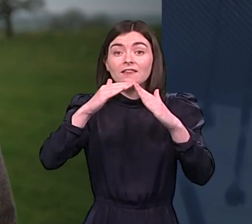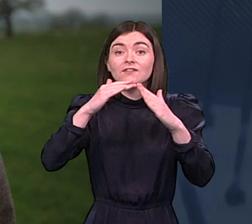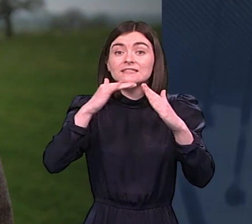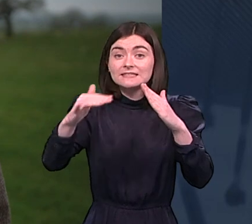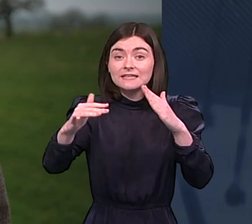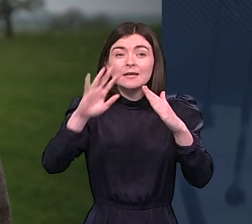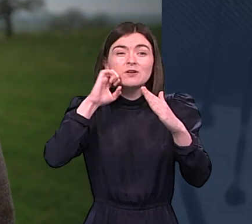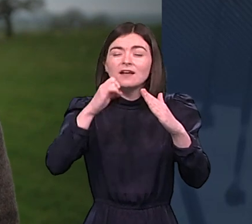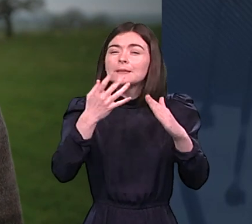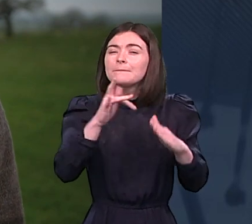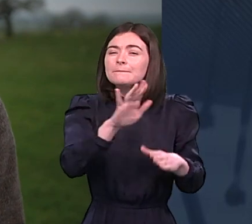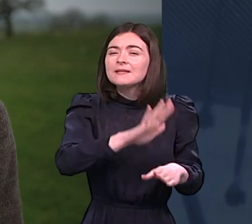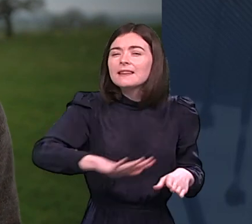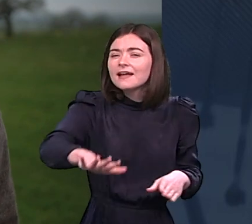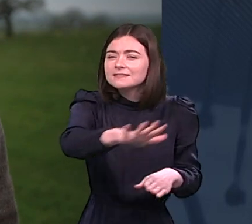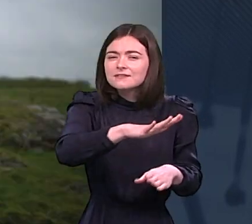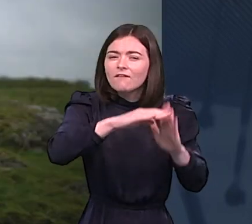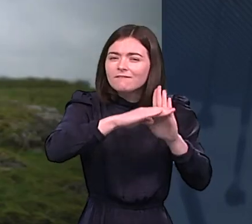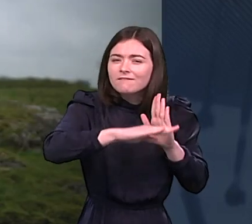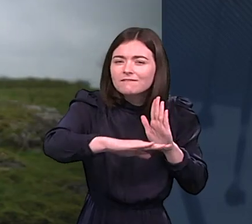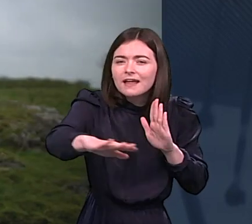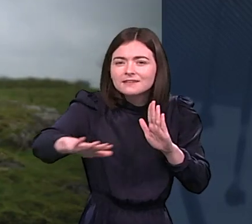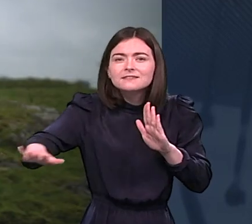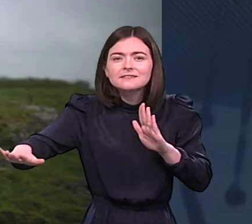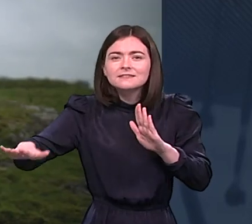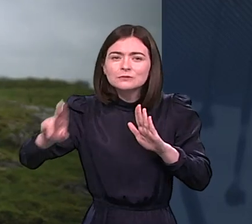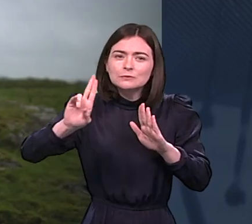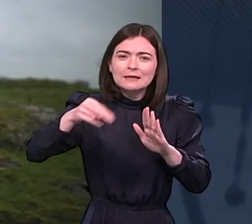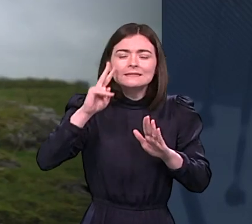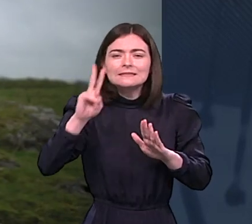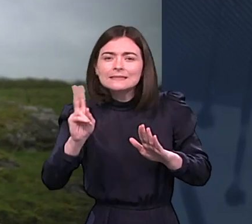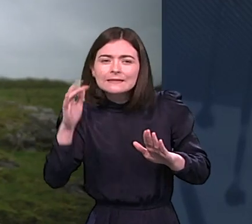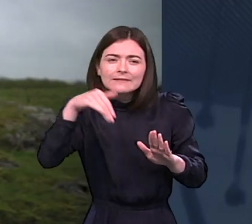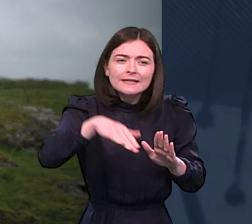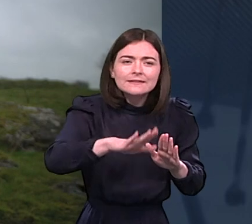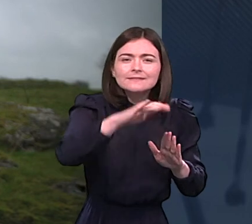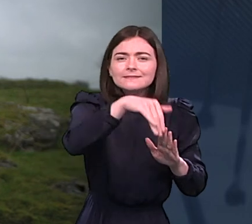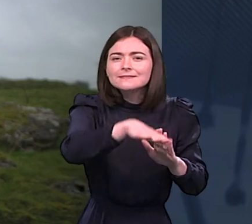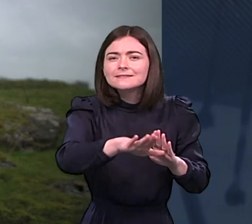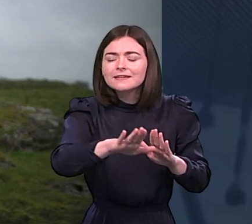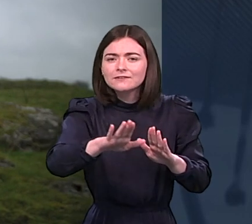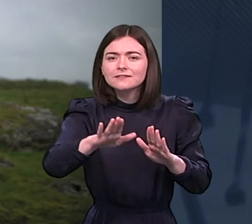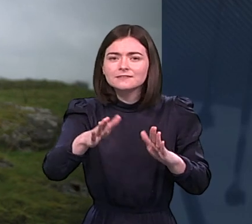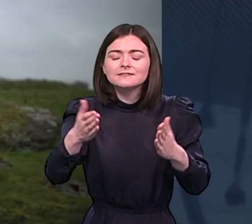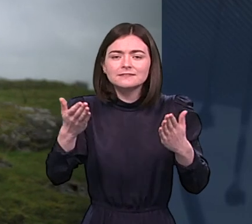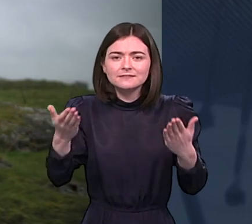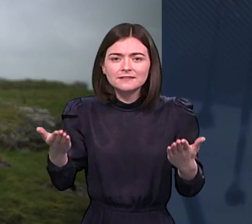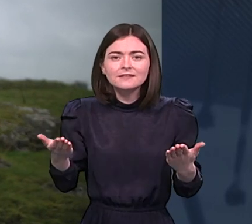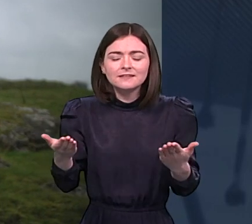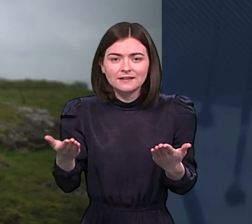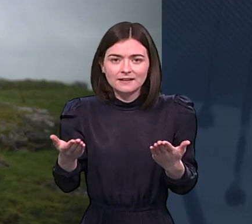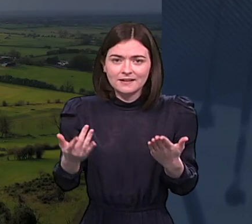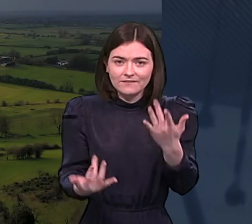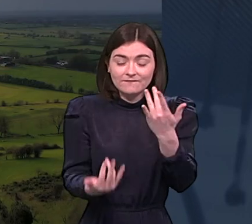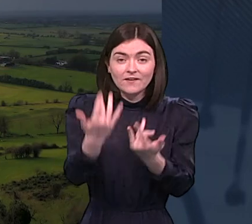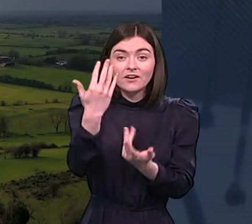flat lowlands. And throughout there is undulating hills and elevated sites. And then the fire